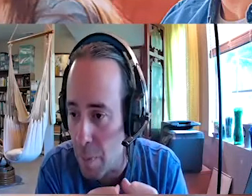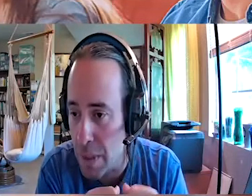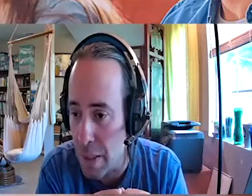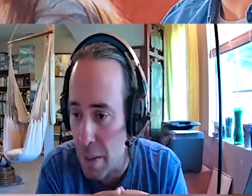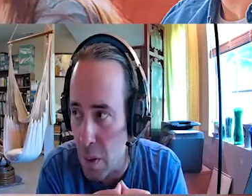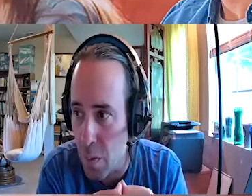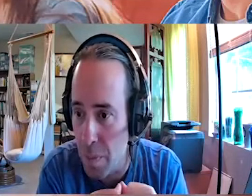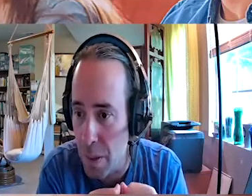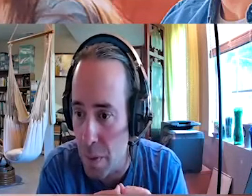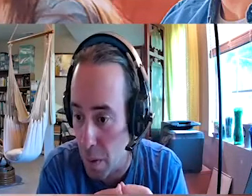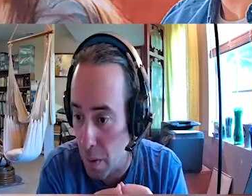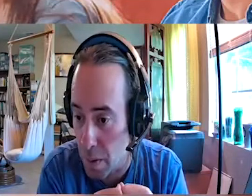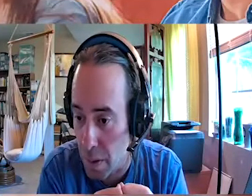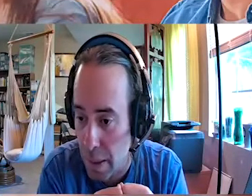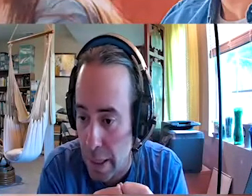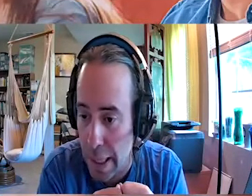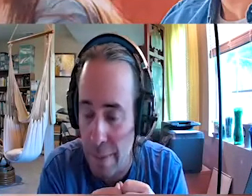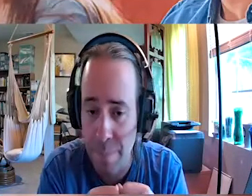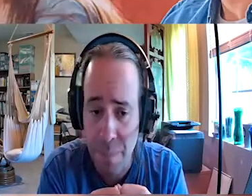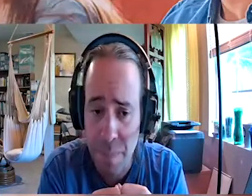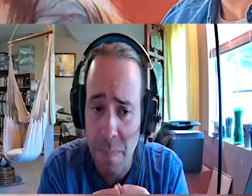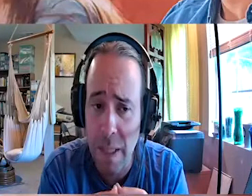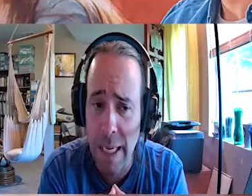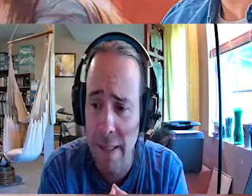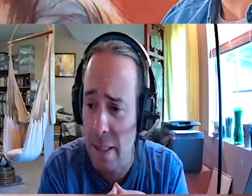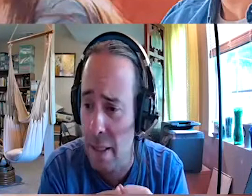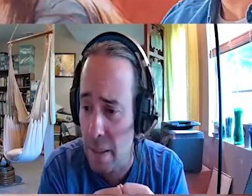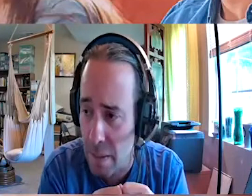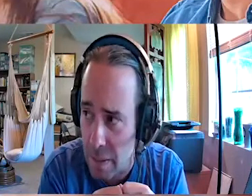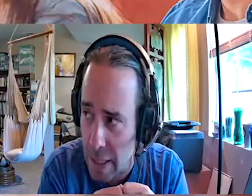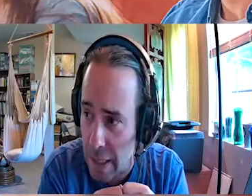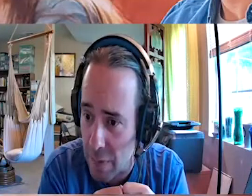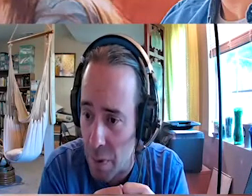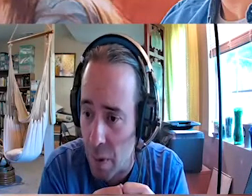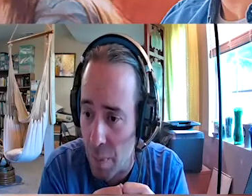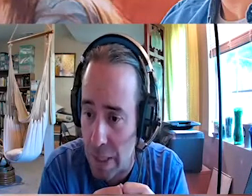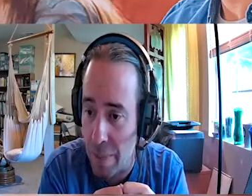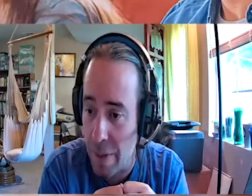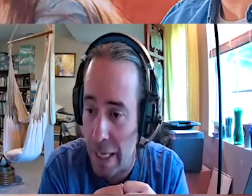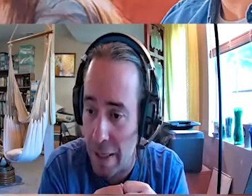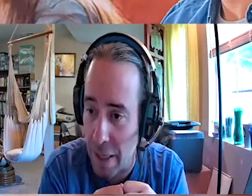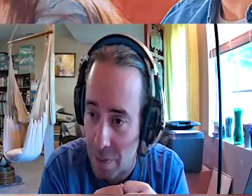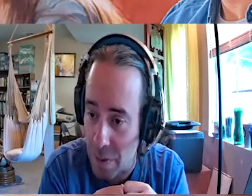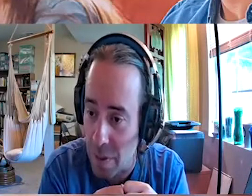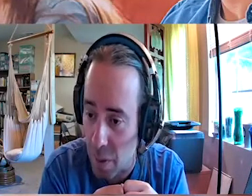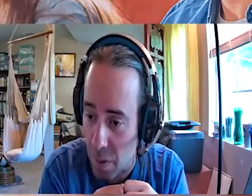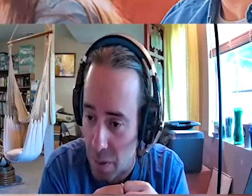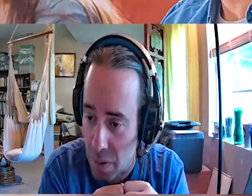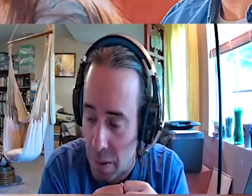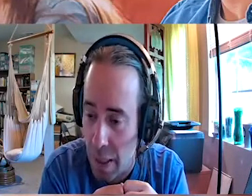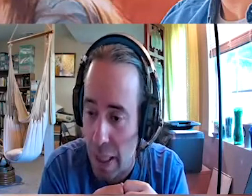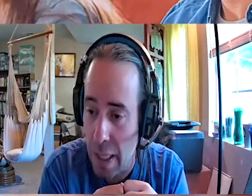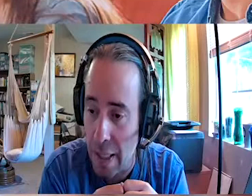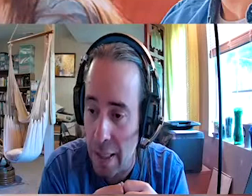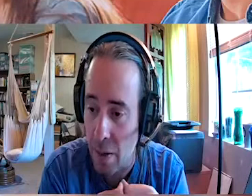Collectively, we represent over 1 million workers. At the state level, we represent about 80,000